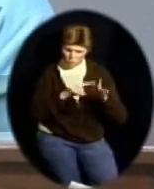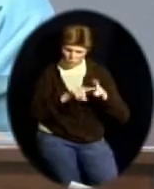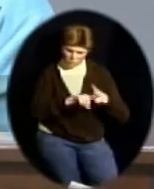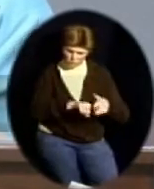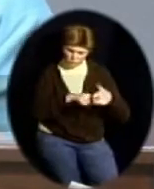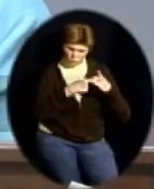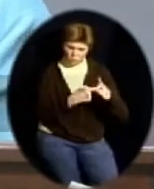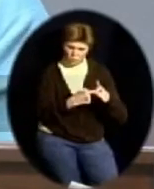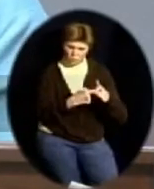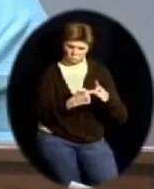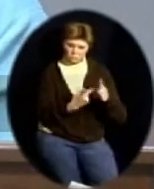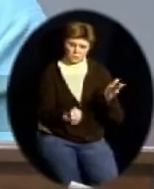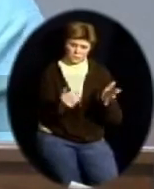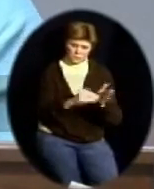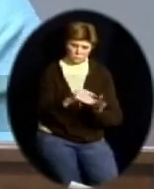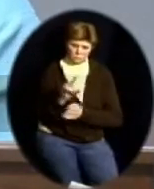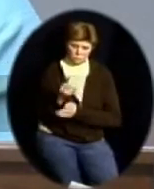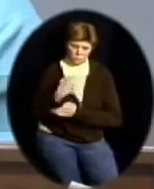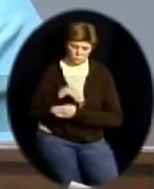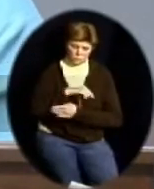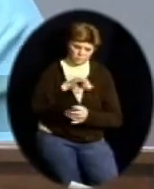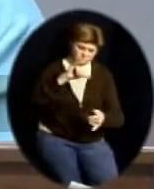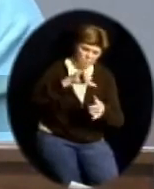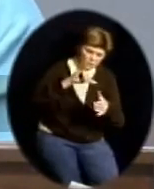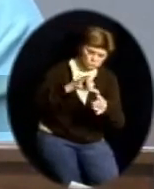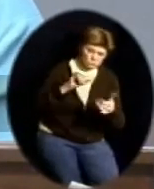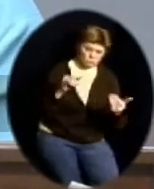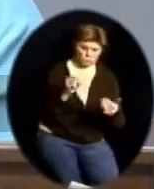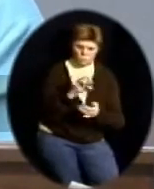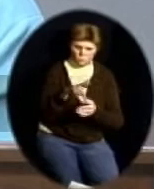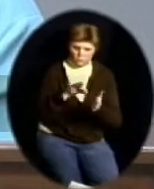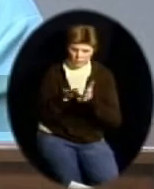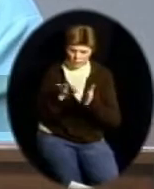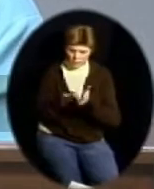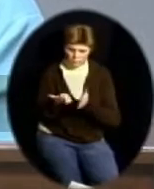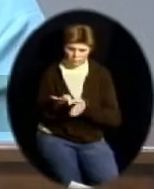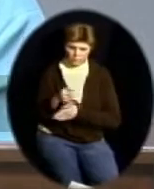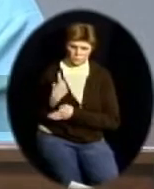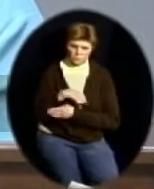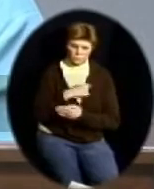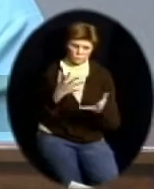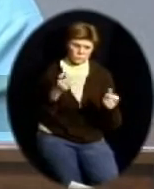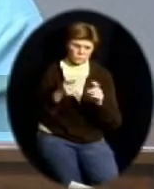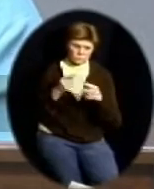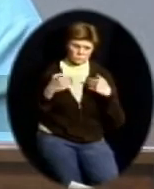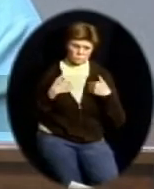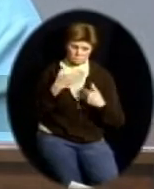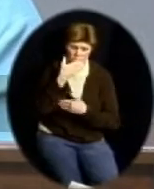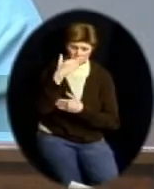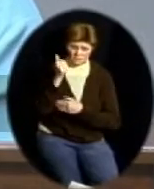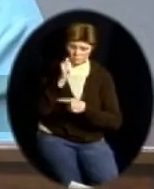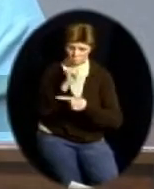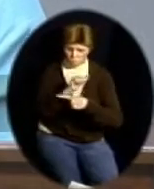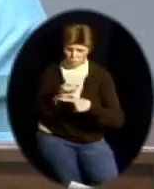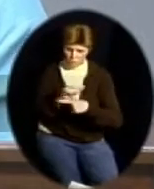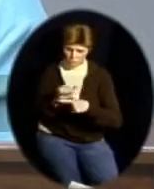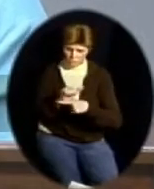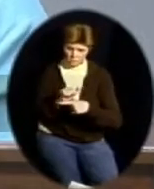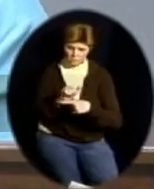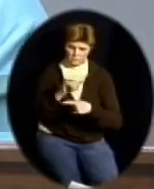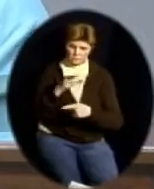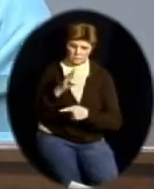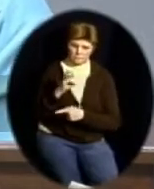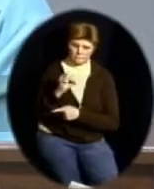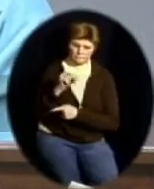just give us best practice, who has the best practice in processes and gets the best results. The benchmarks that you see were gathered from a lot of